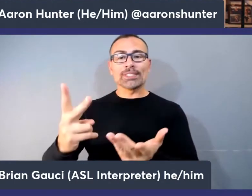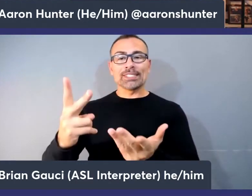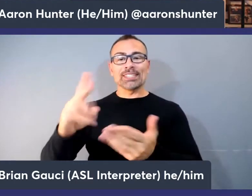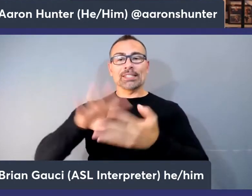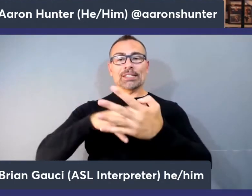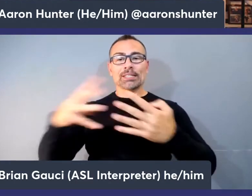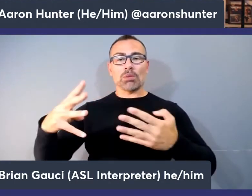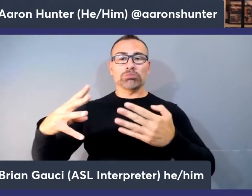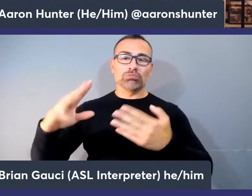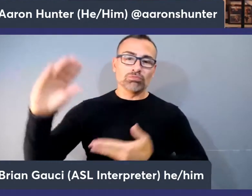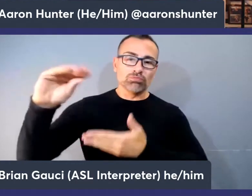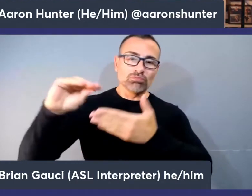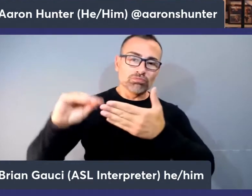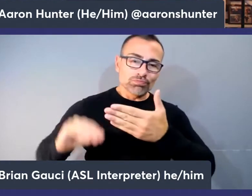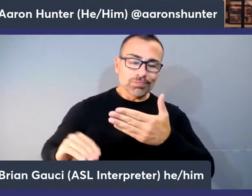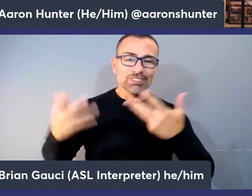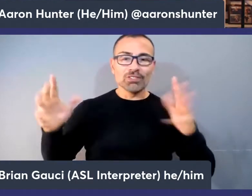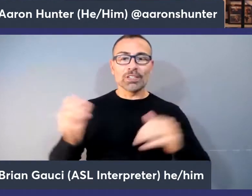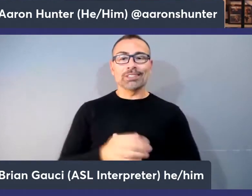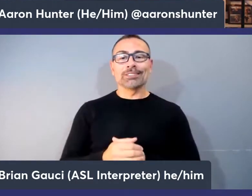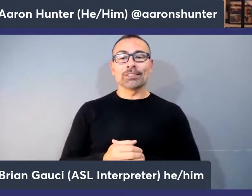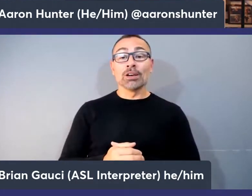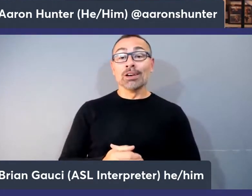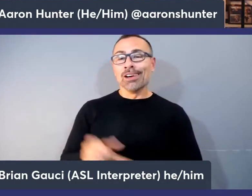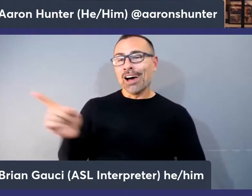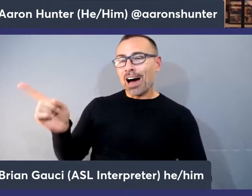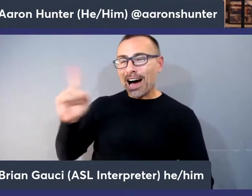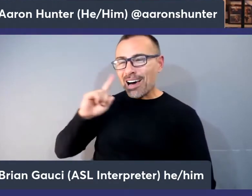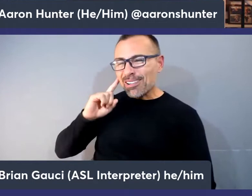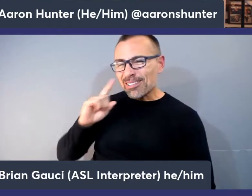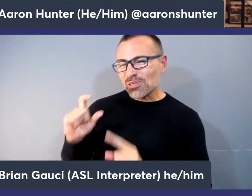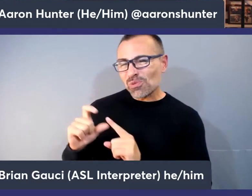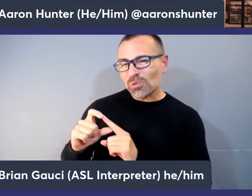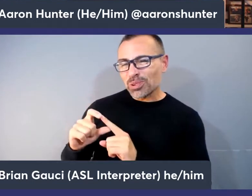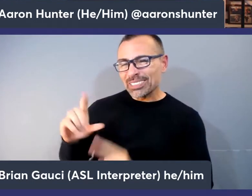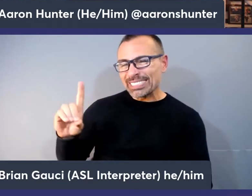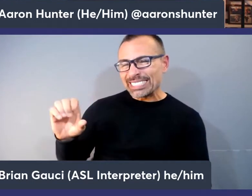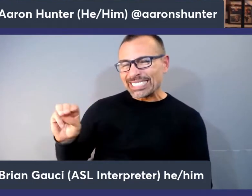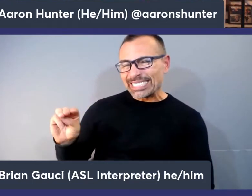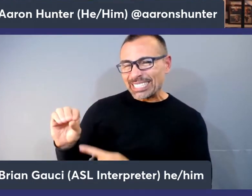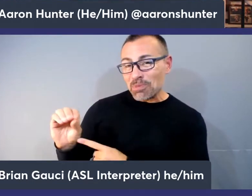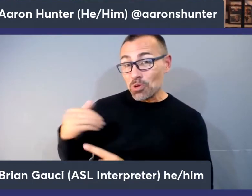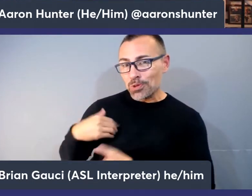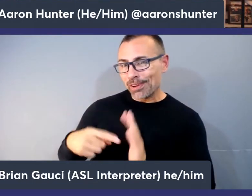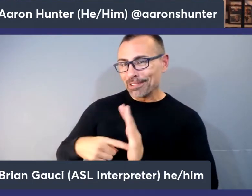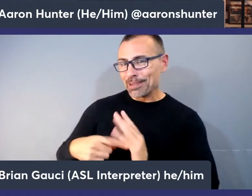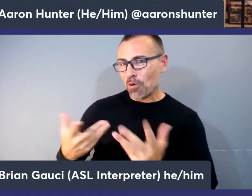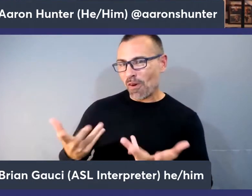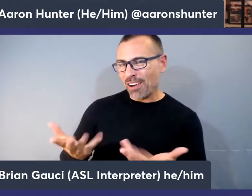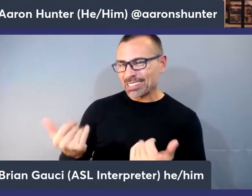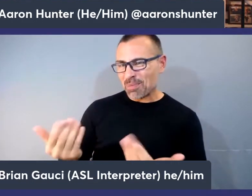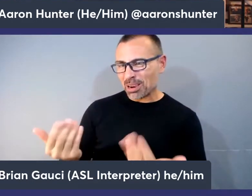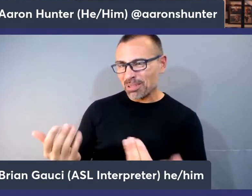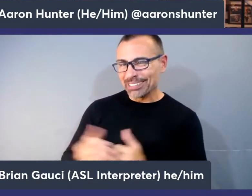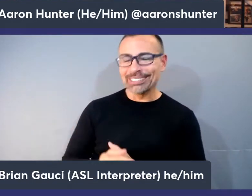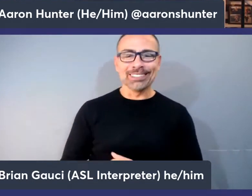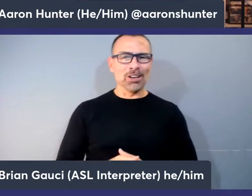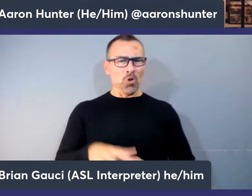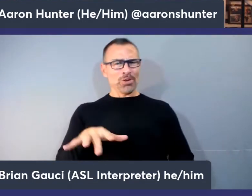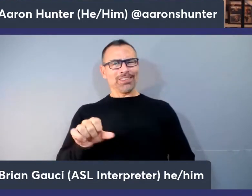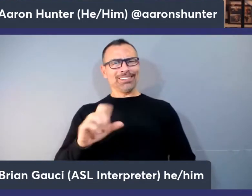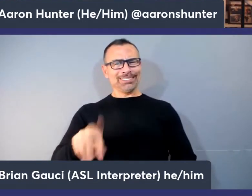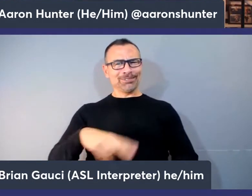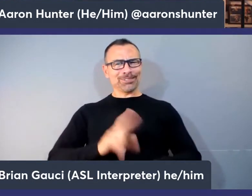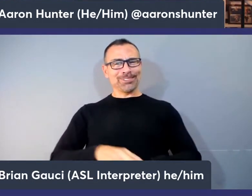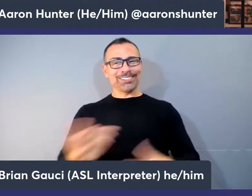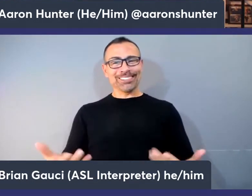you mentioned my favorite word, demo. Do you have a demo for us? Of course you have a demo for Yes, us. of Why wouldn't you course. have a demo for us? Are you